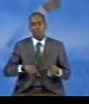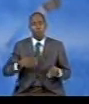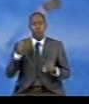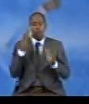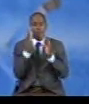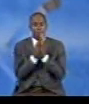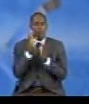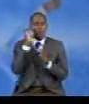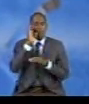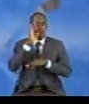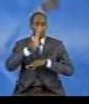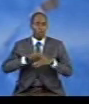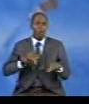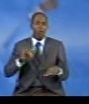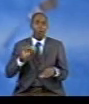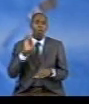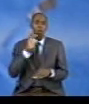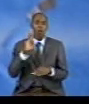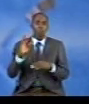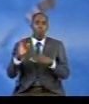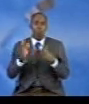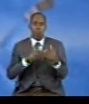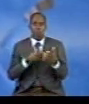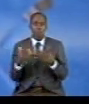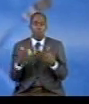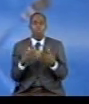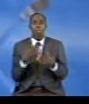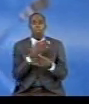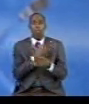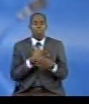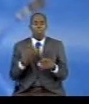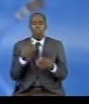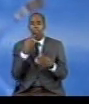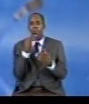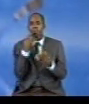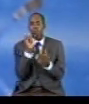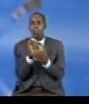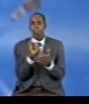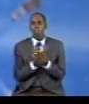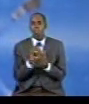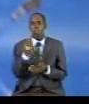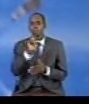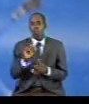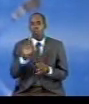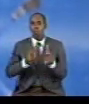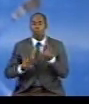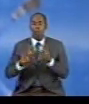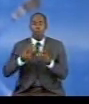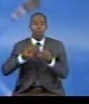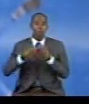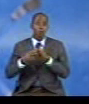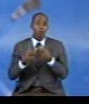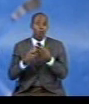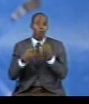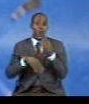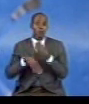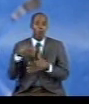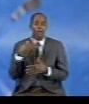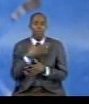that excretory problem out from your life in Jesus' name. And then I said, this is my